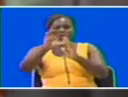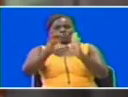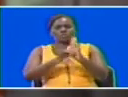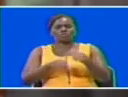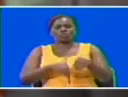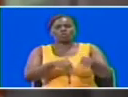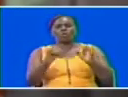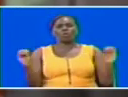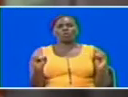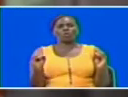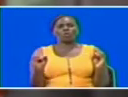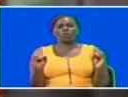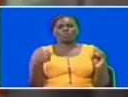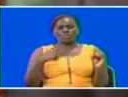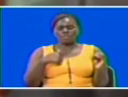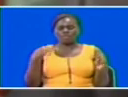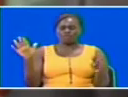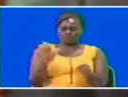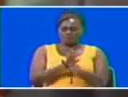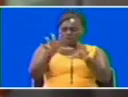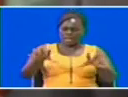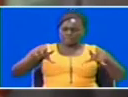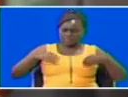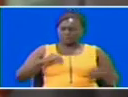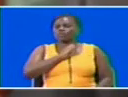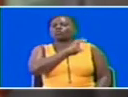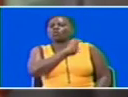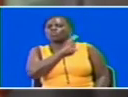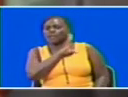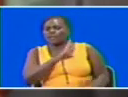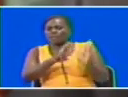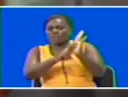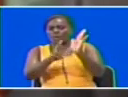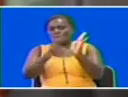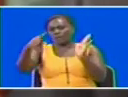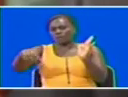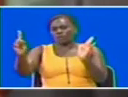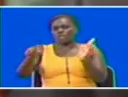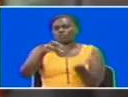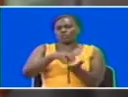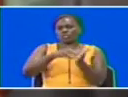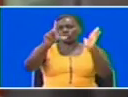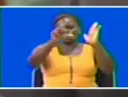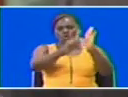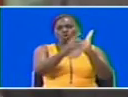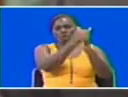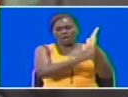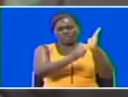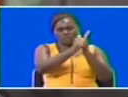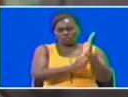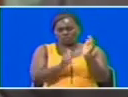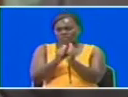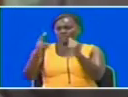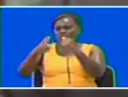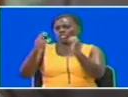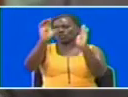and void. I entirely agree with this proposition because it represents the correct position of the law in line with Article 27(8) of the